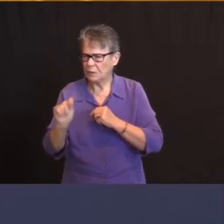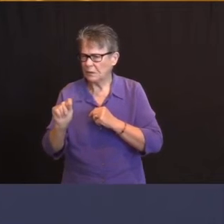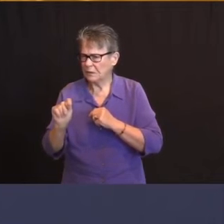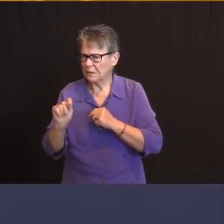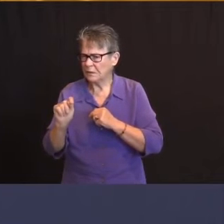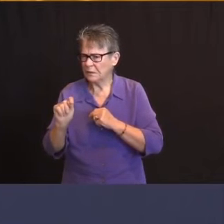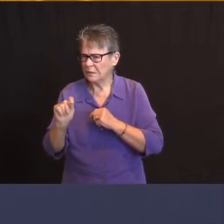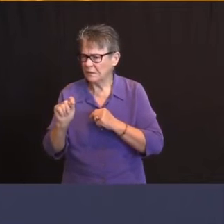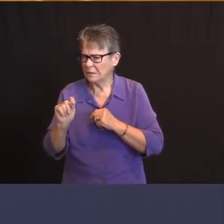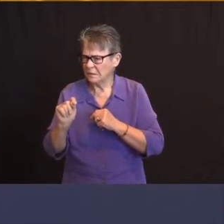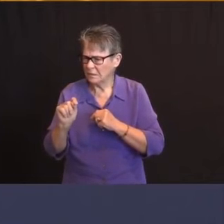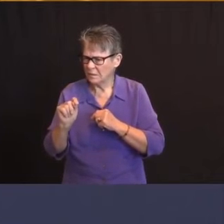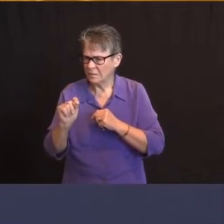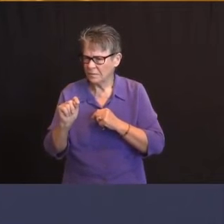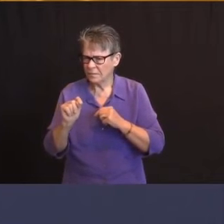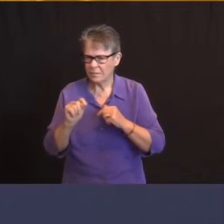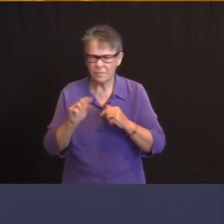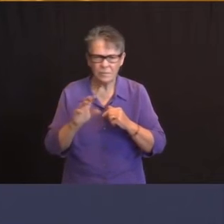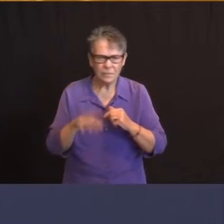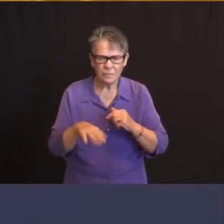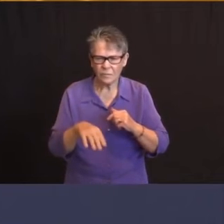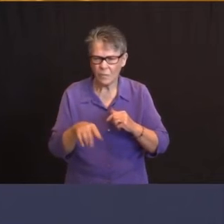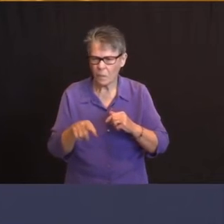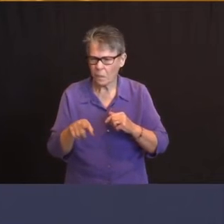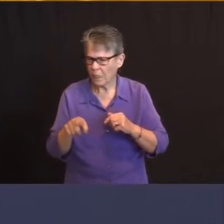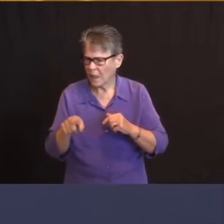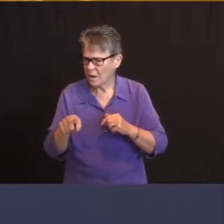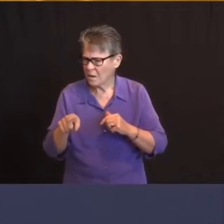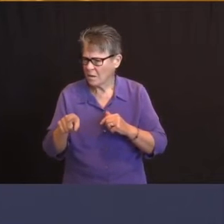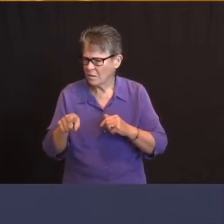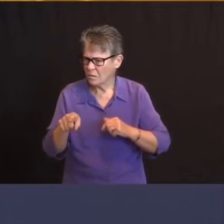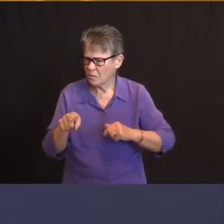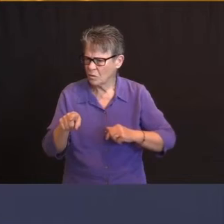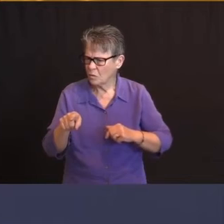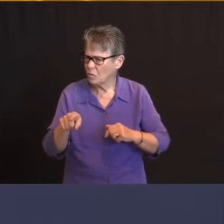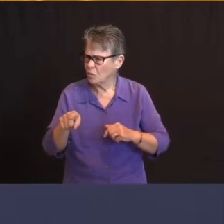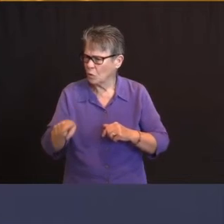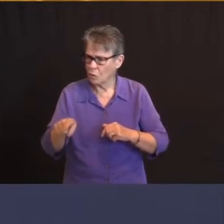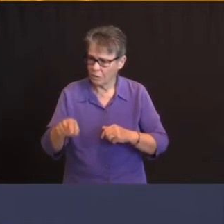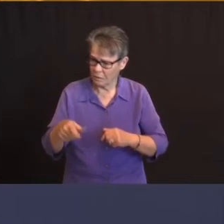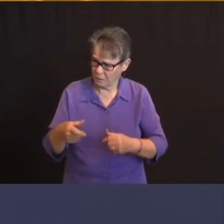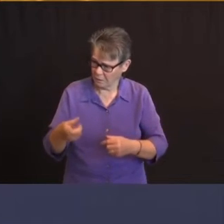6 months of free pass to just ask all the questions that you would have asked had you been here.